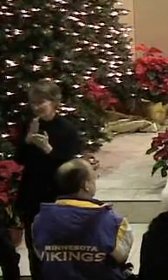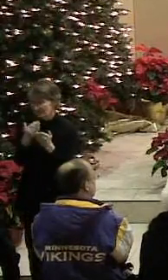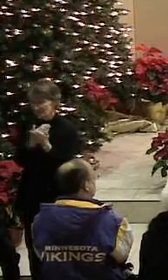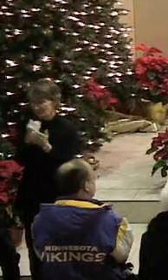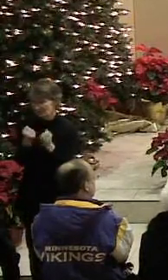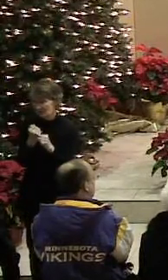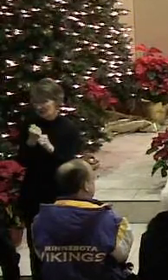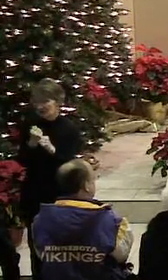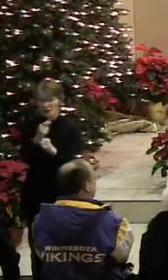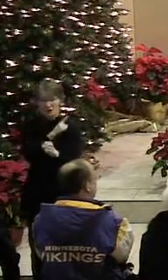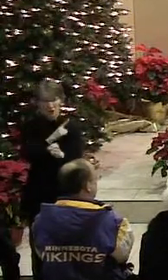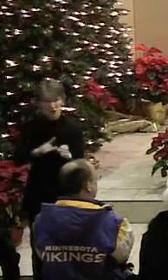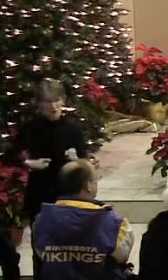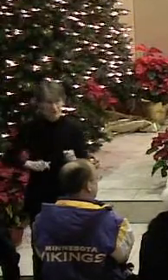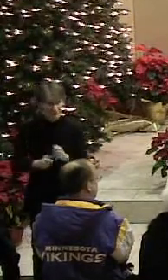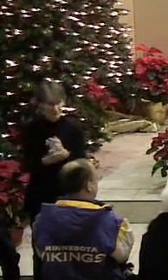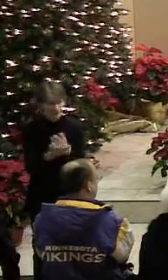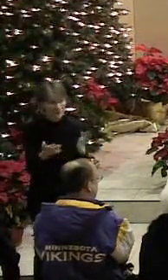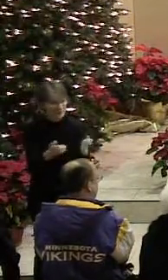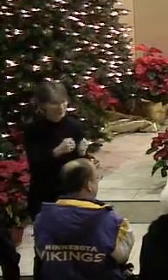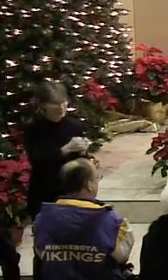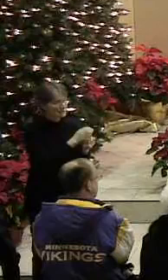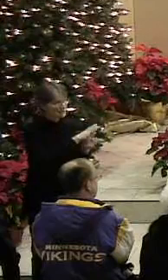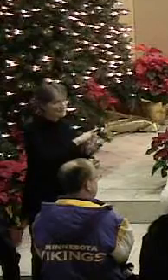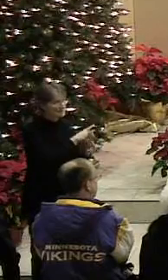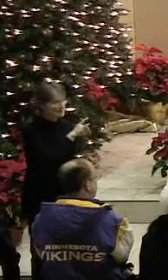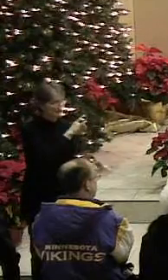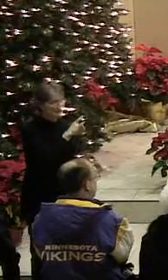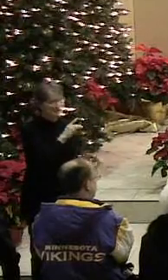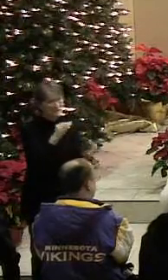The Lord be with you. And with your